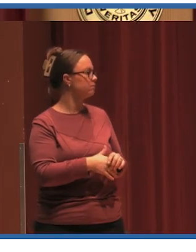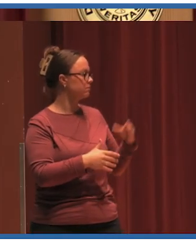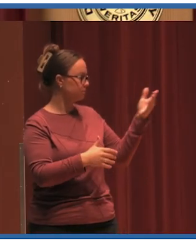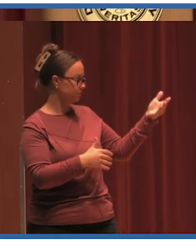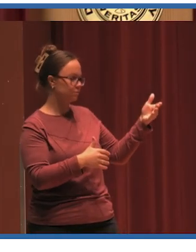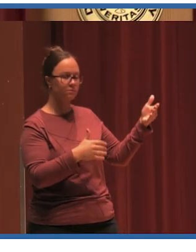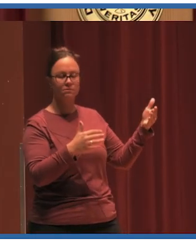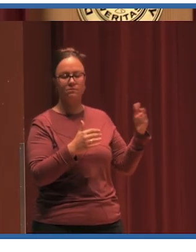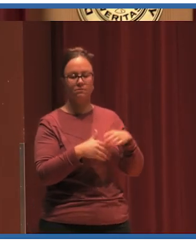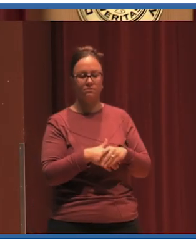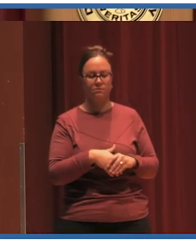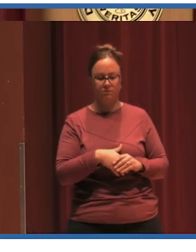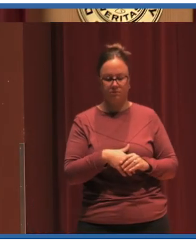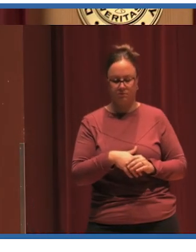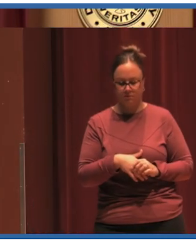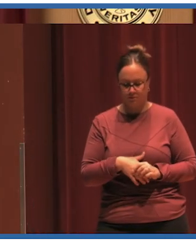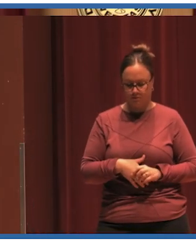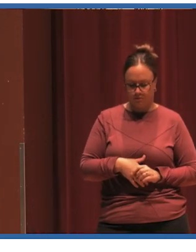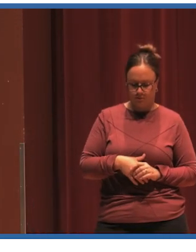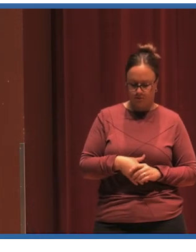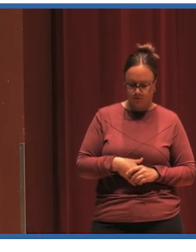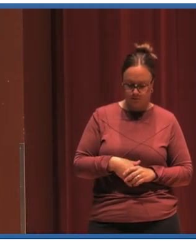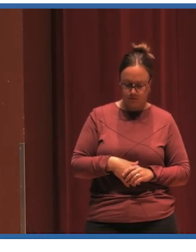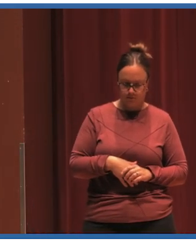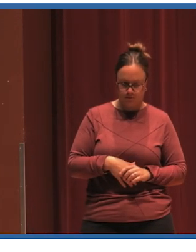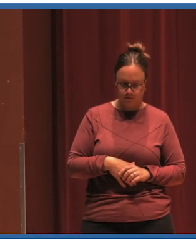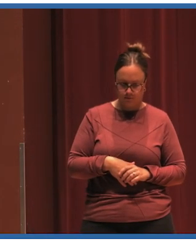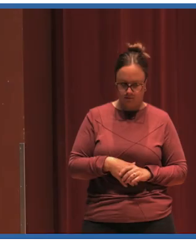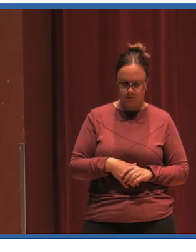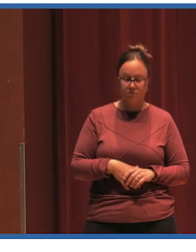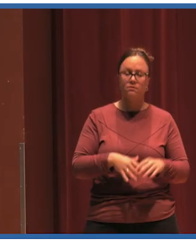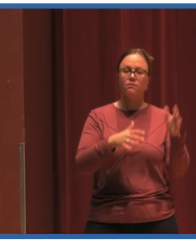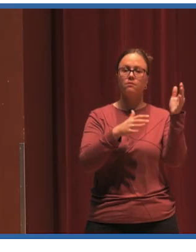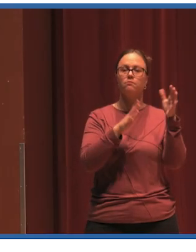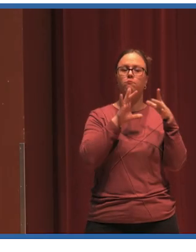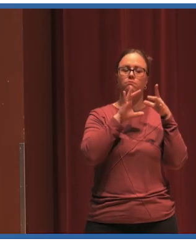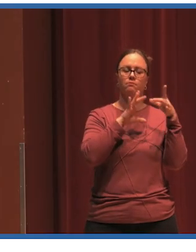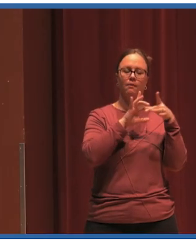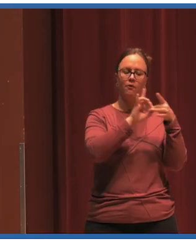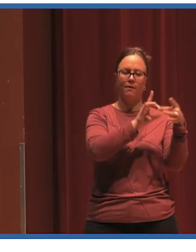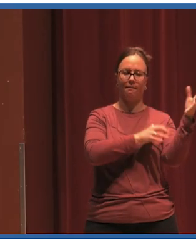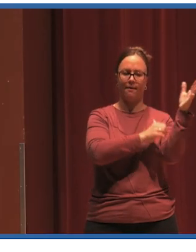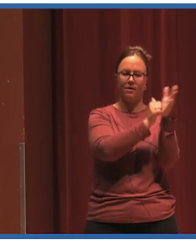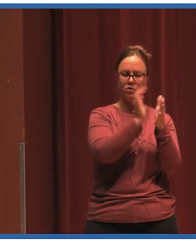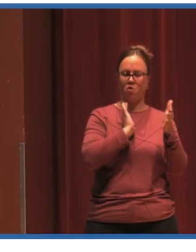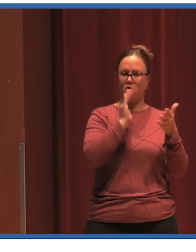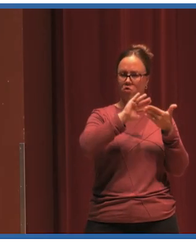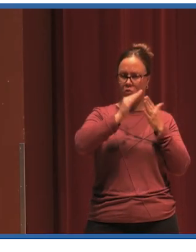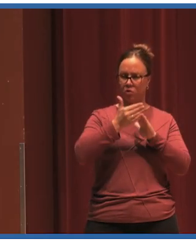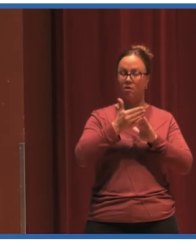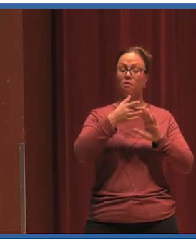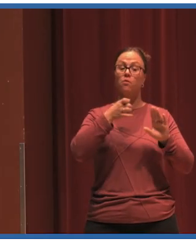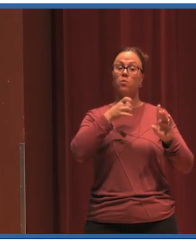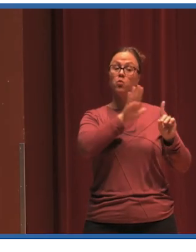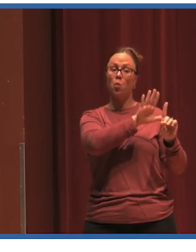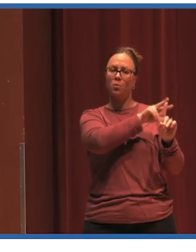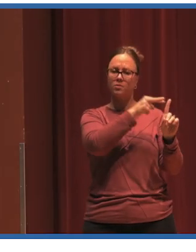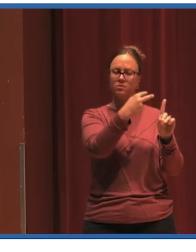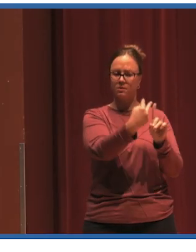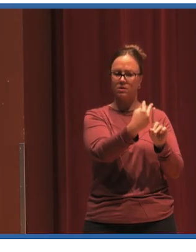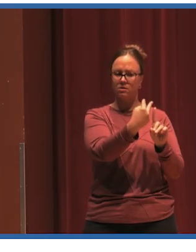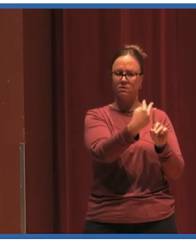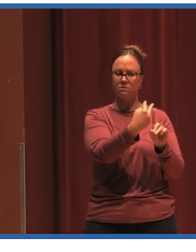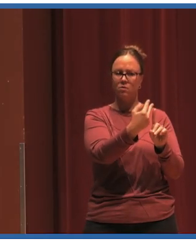down the row here. When it comes to cancer in our community, from your perspective, what feels